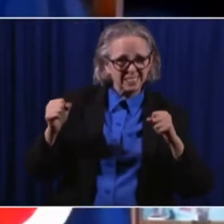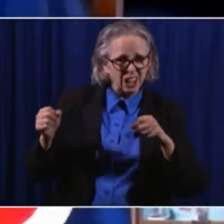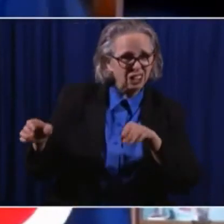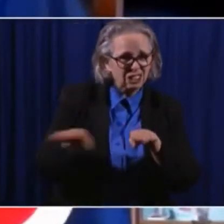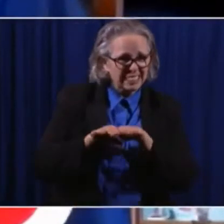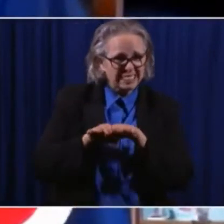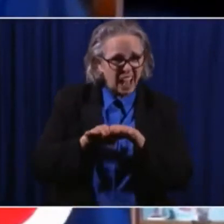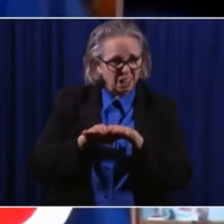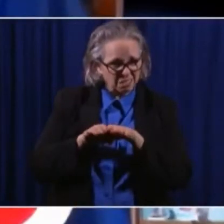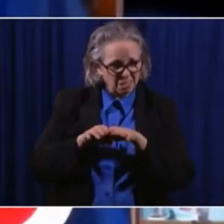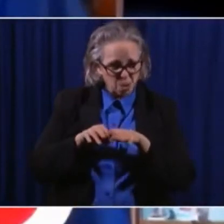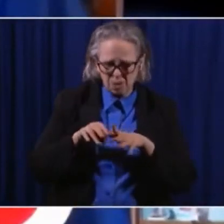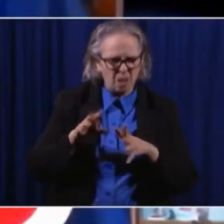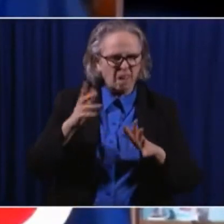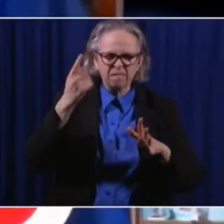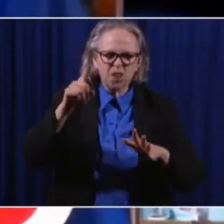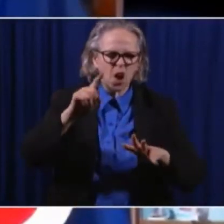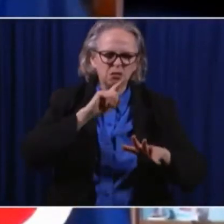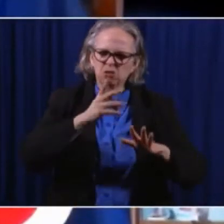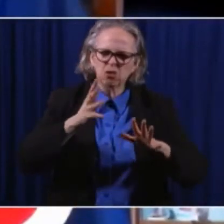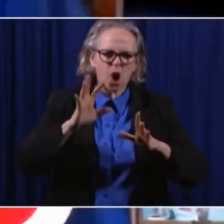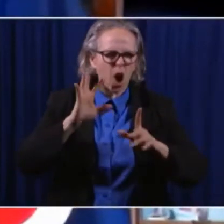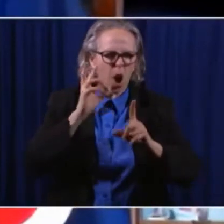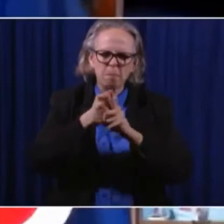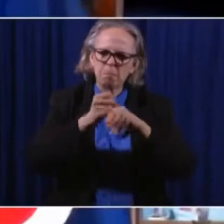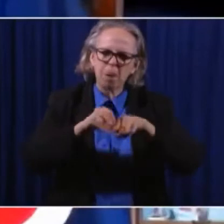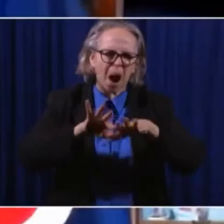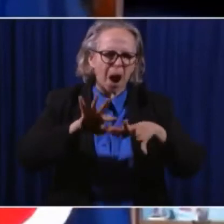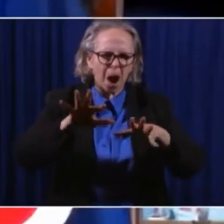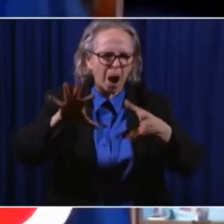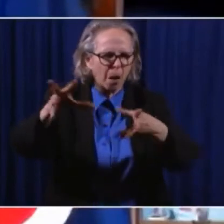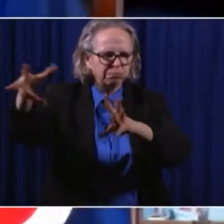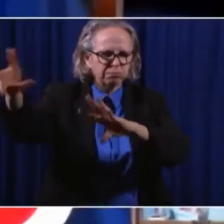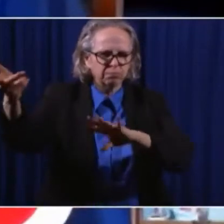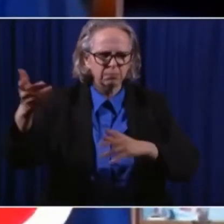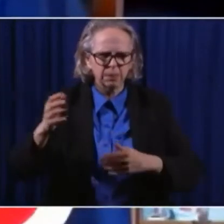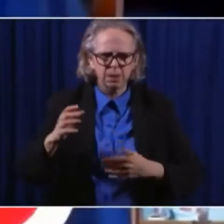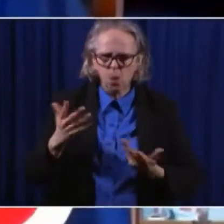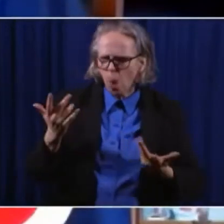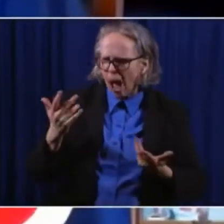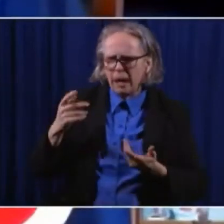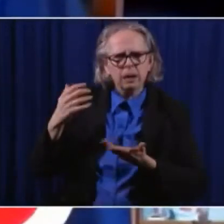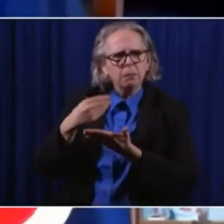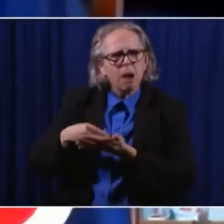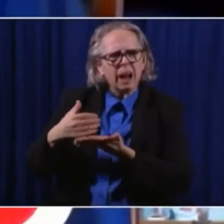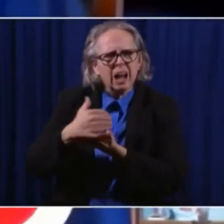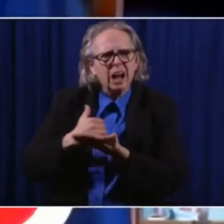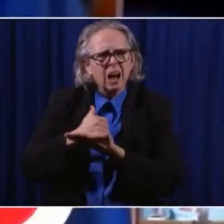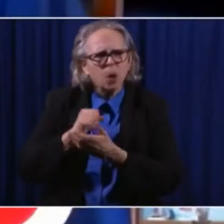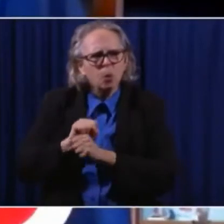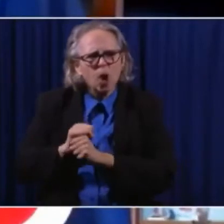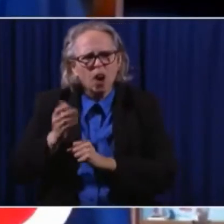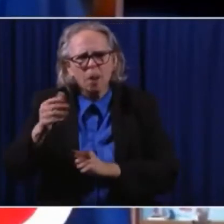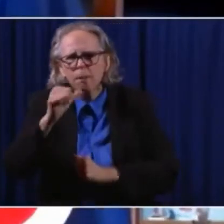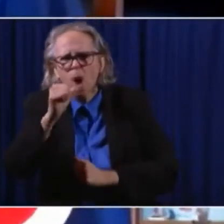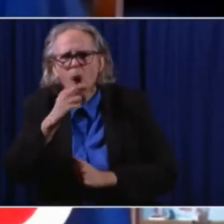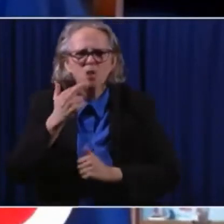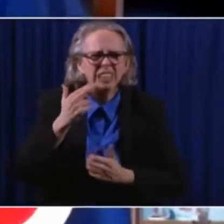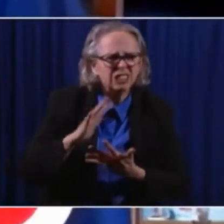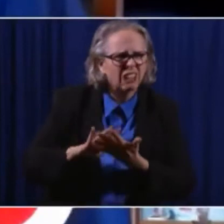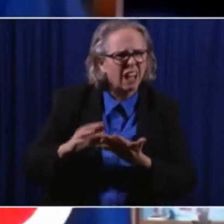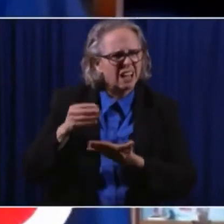those businesses and the people who rely on those paychecks would bear a disproportionate responsibility of the burden, when